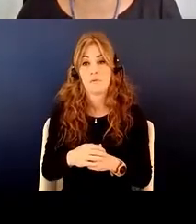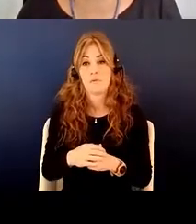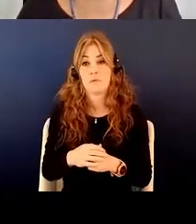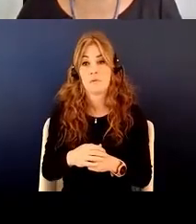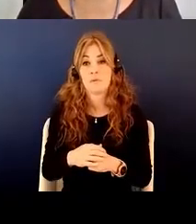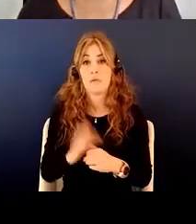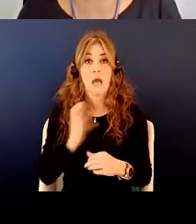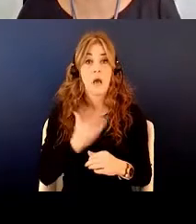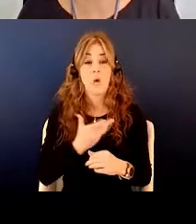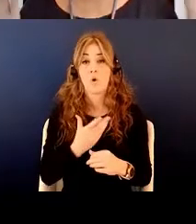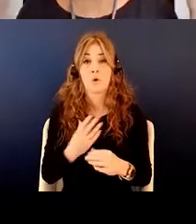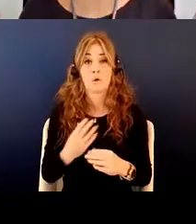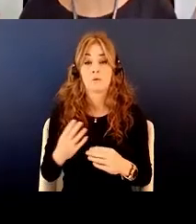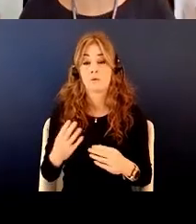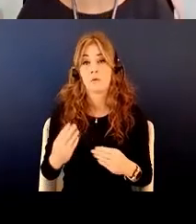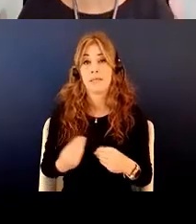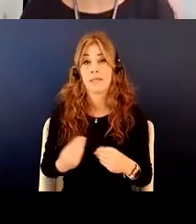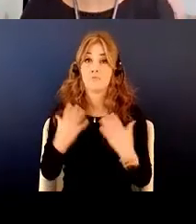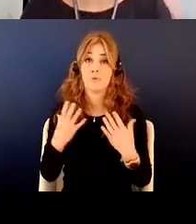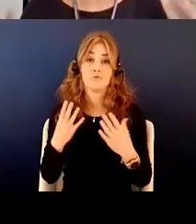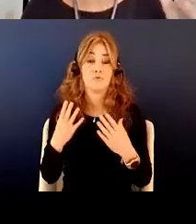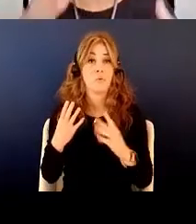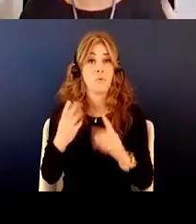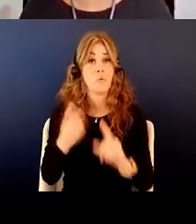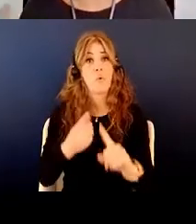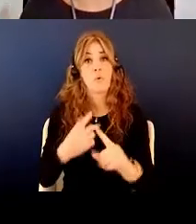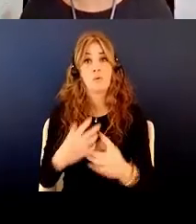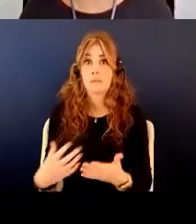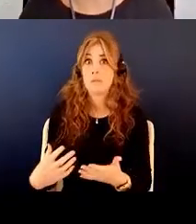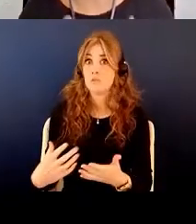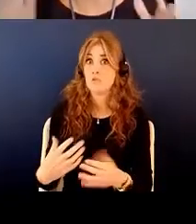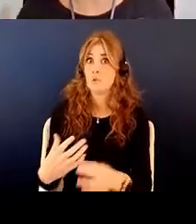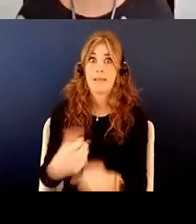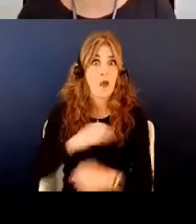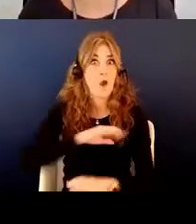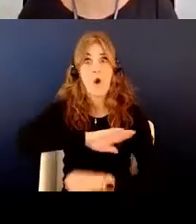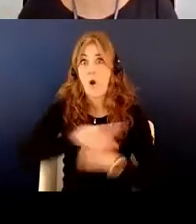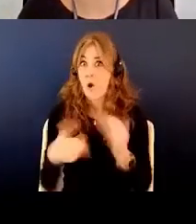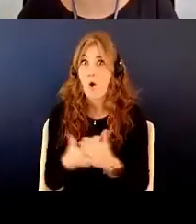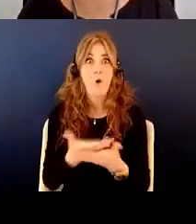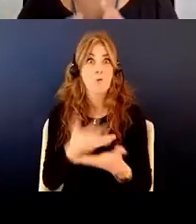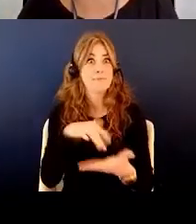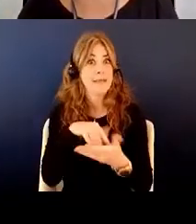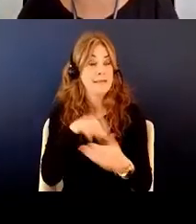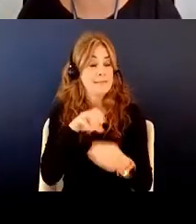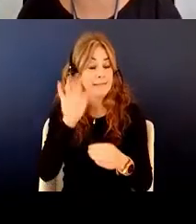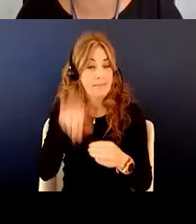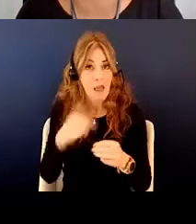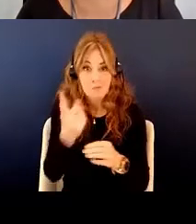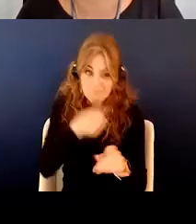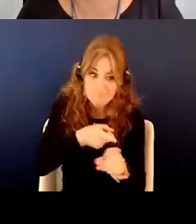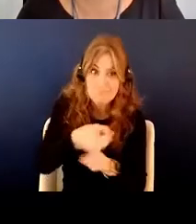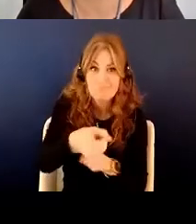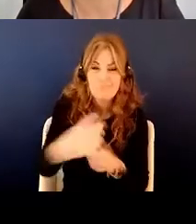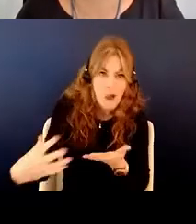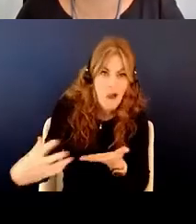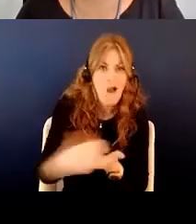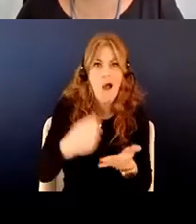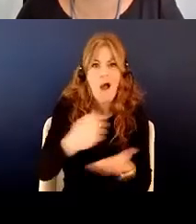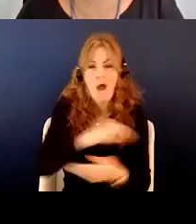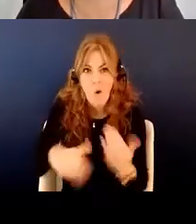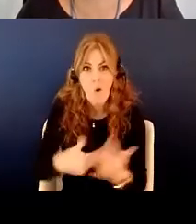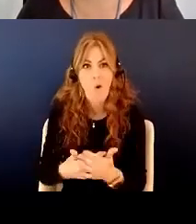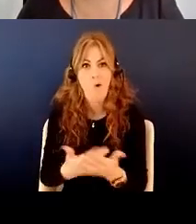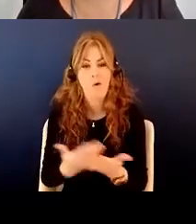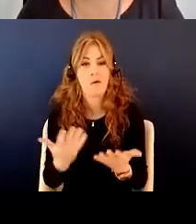inspirational goal is always get all the studies that have ever been done in a particular area that's relevant to our question. And our